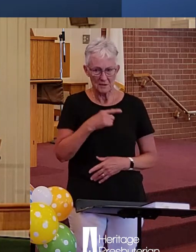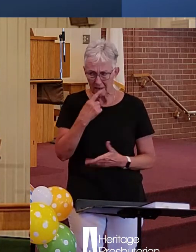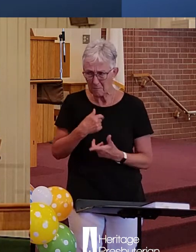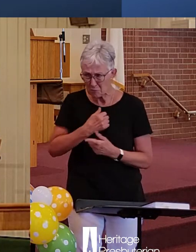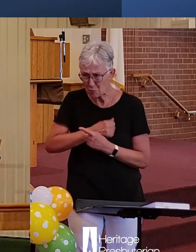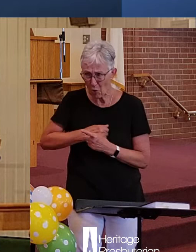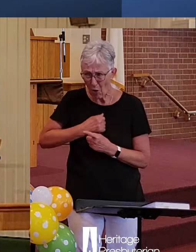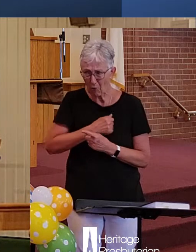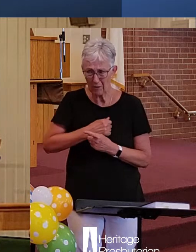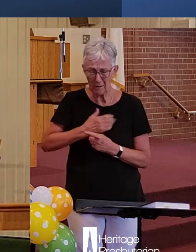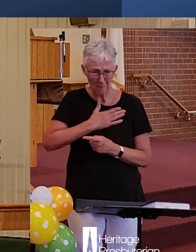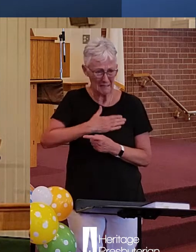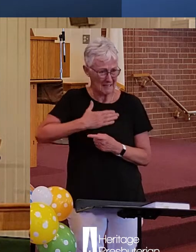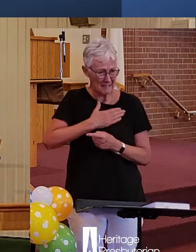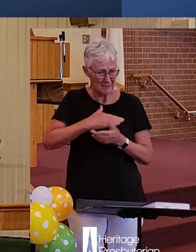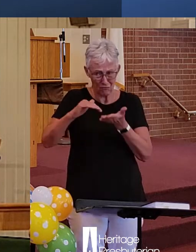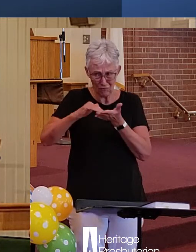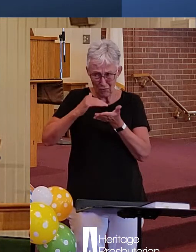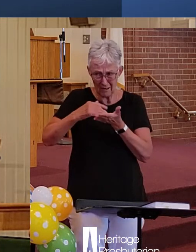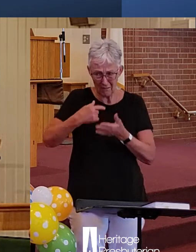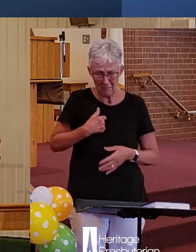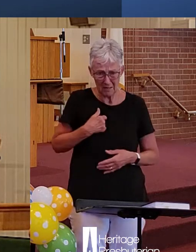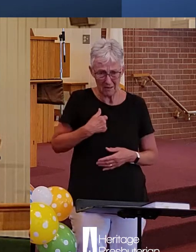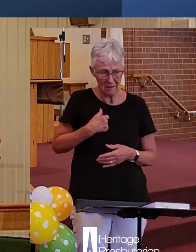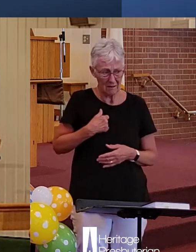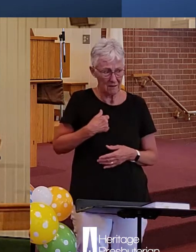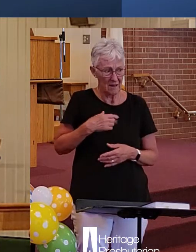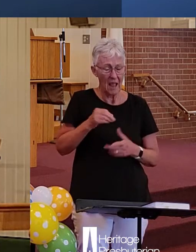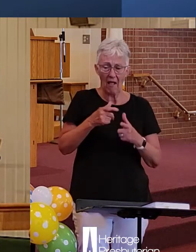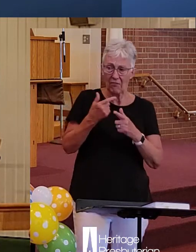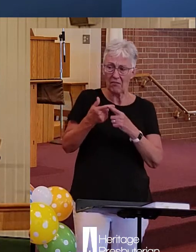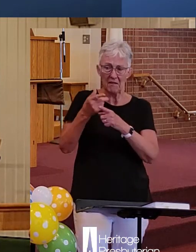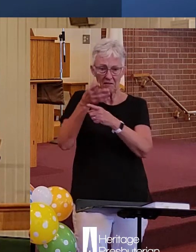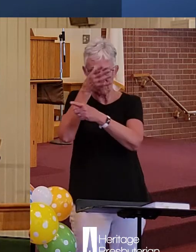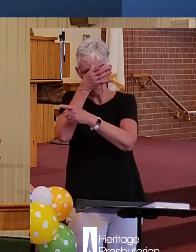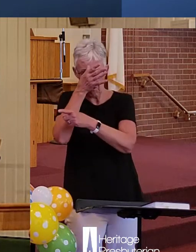note you found under your pillow.